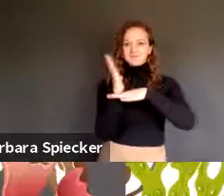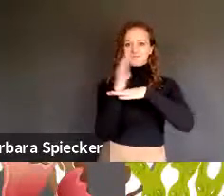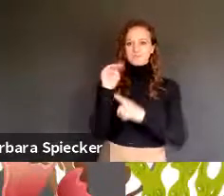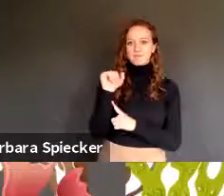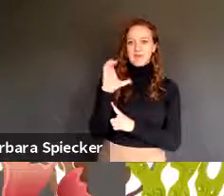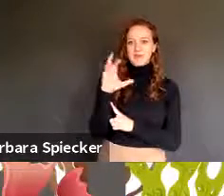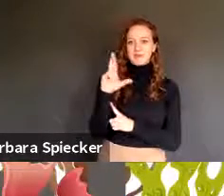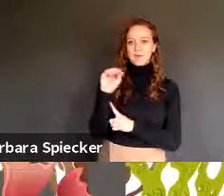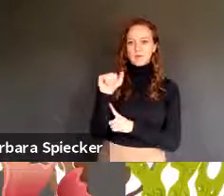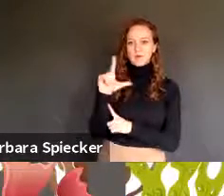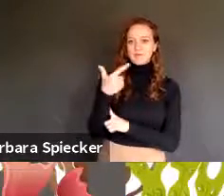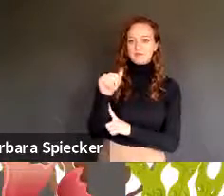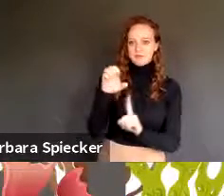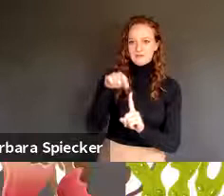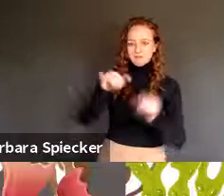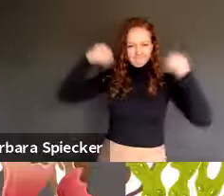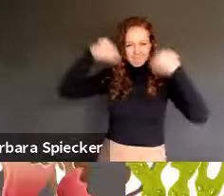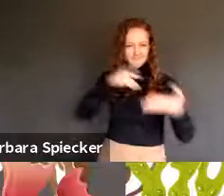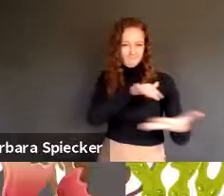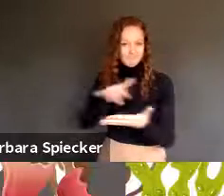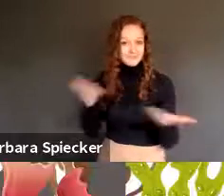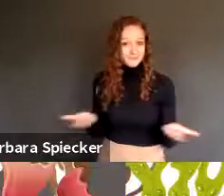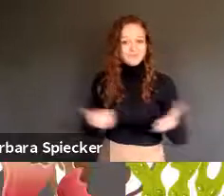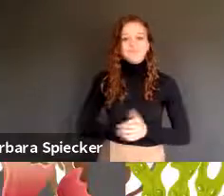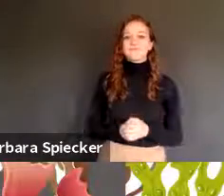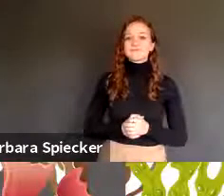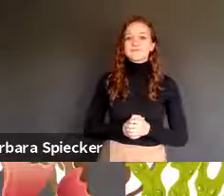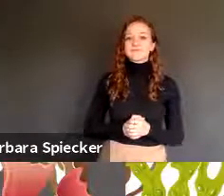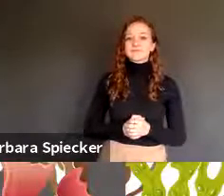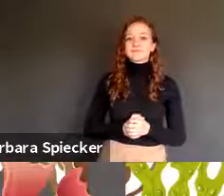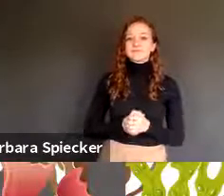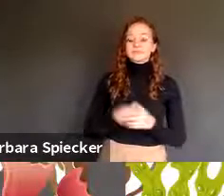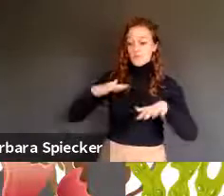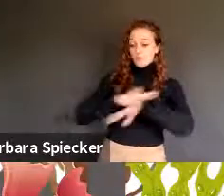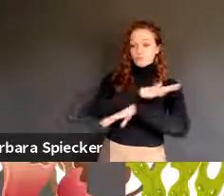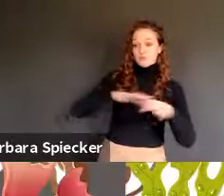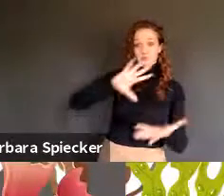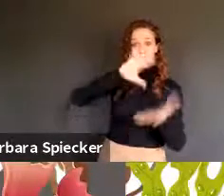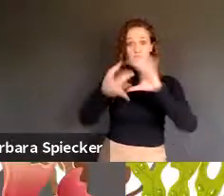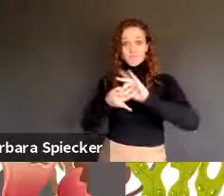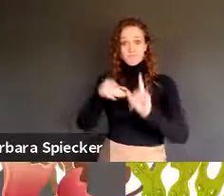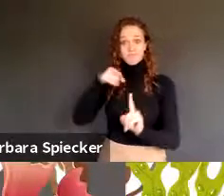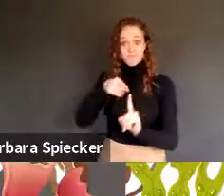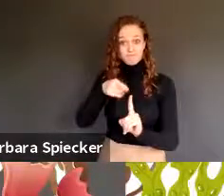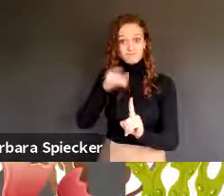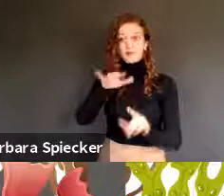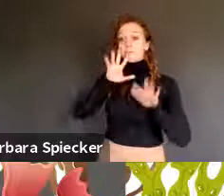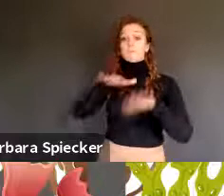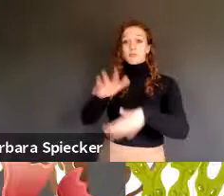So for my focus, we'll be looking at marine macroalgae as my organism of study.